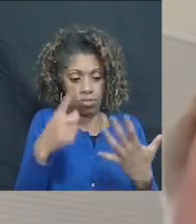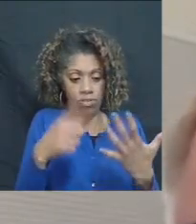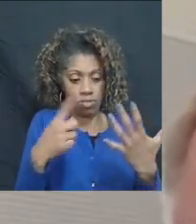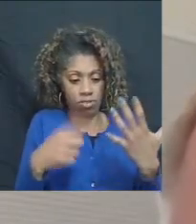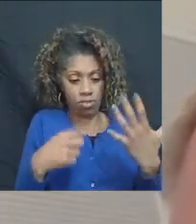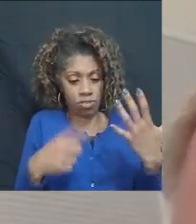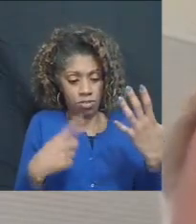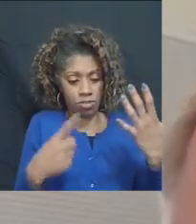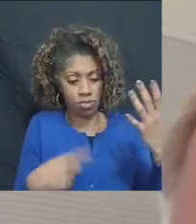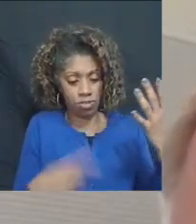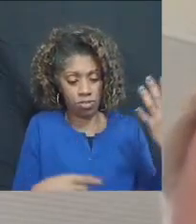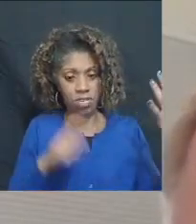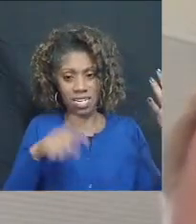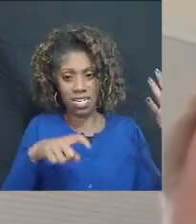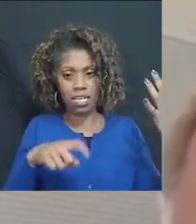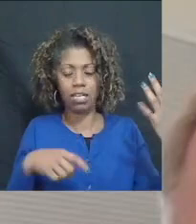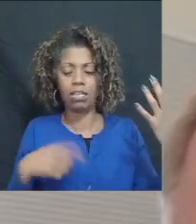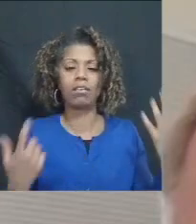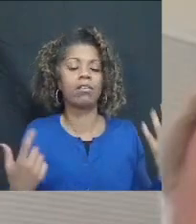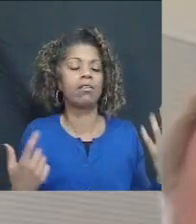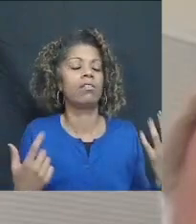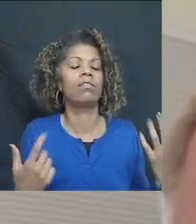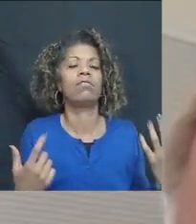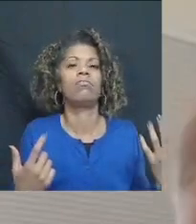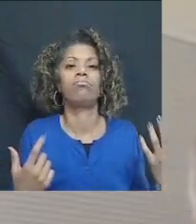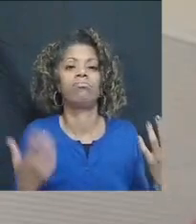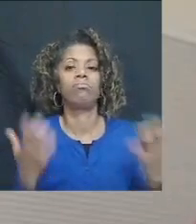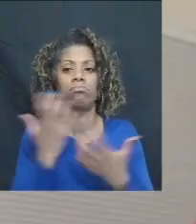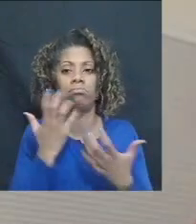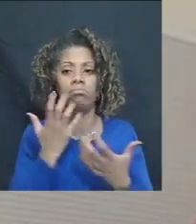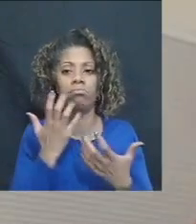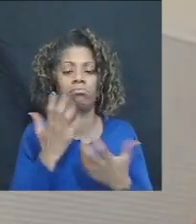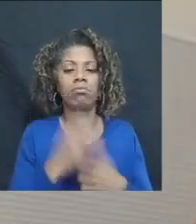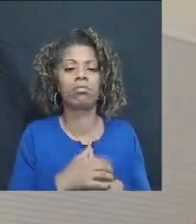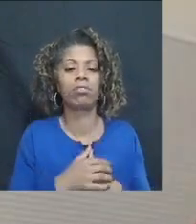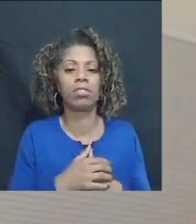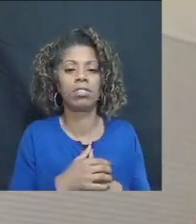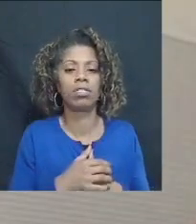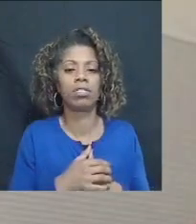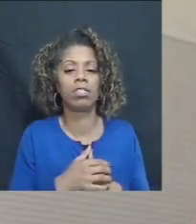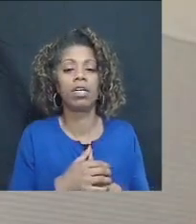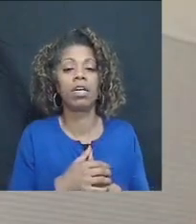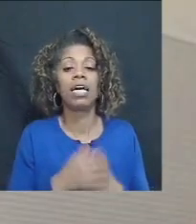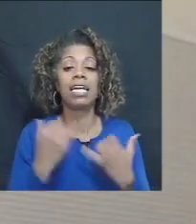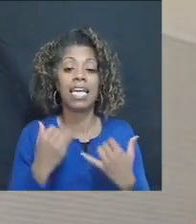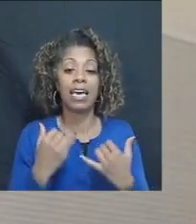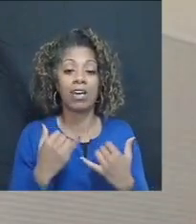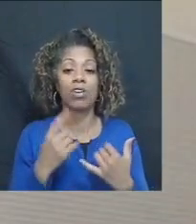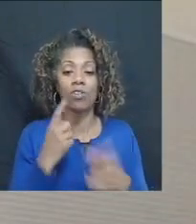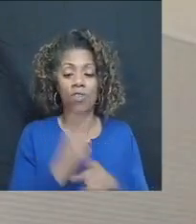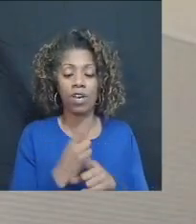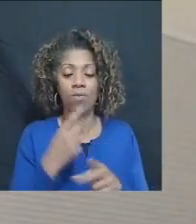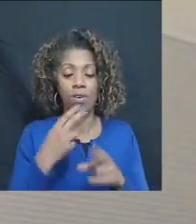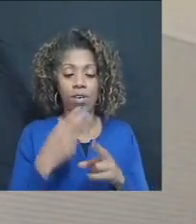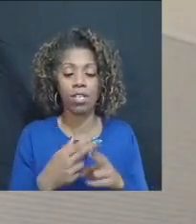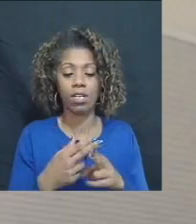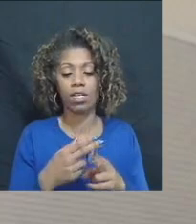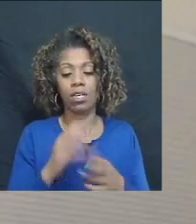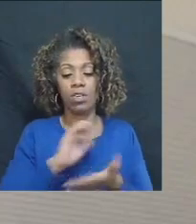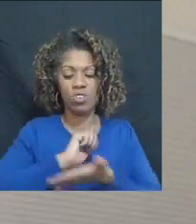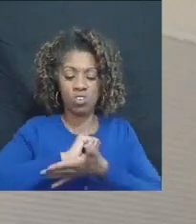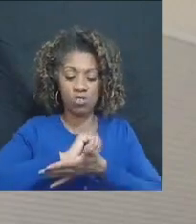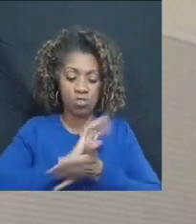quickly. And so there's a need now for what we are calling Crush COVID. And the three pillars are